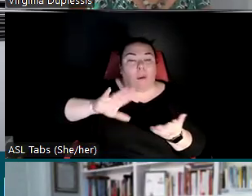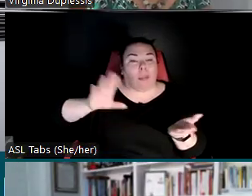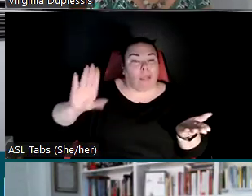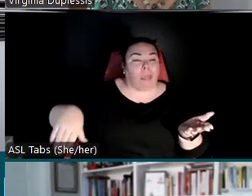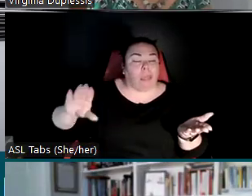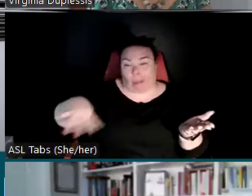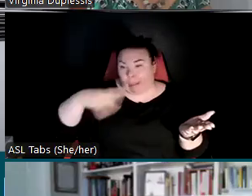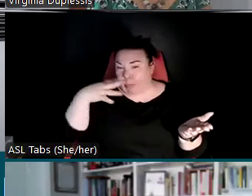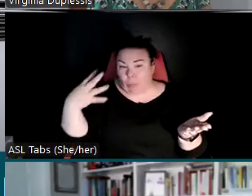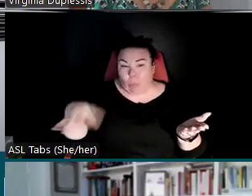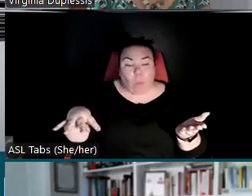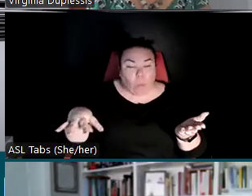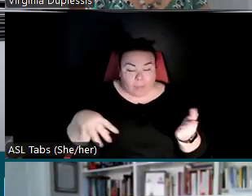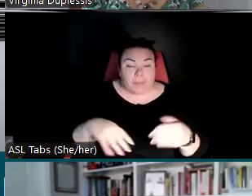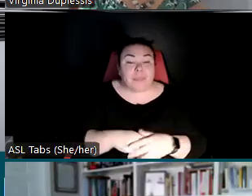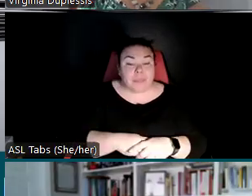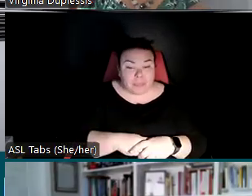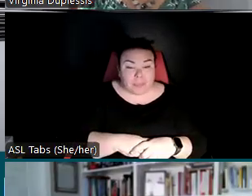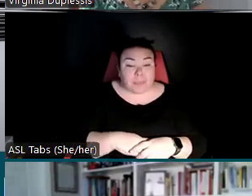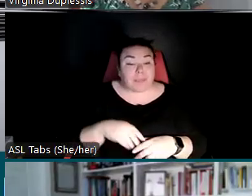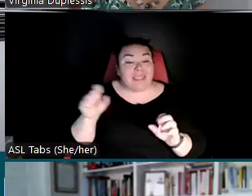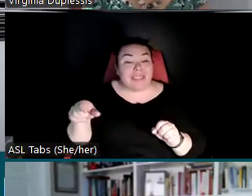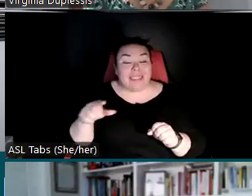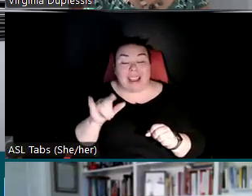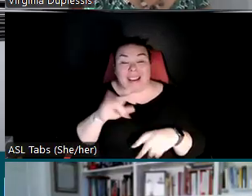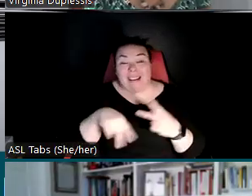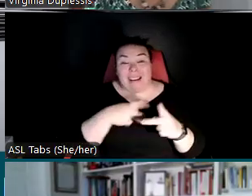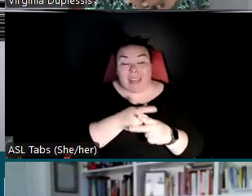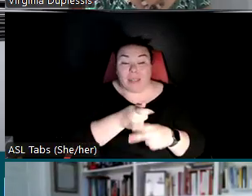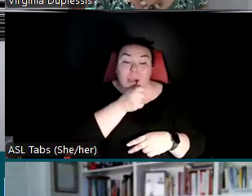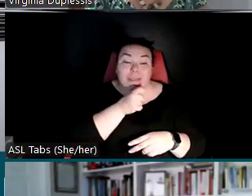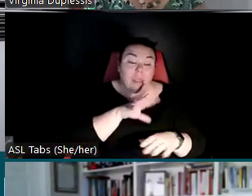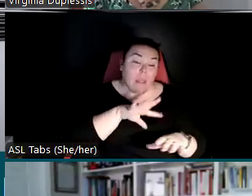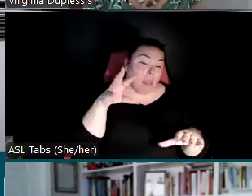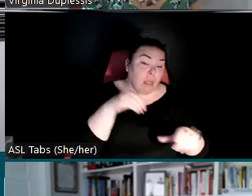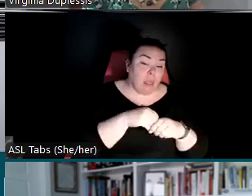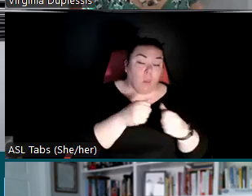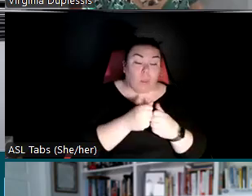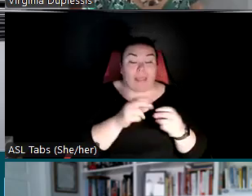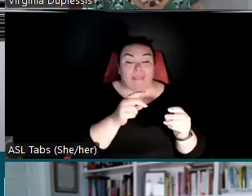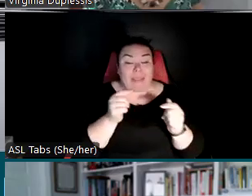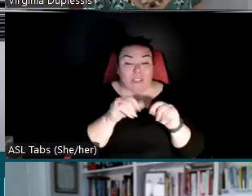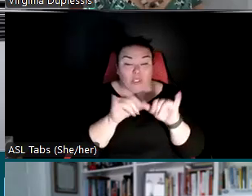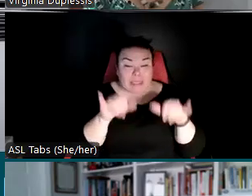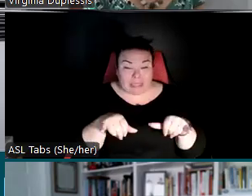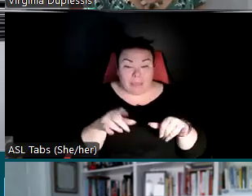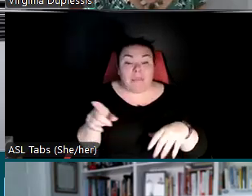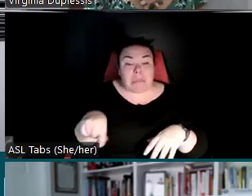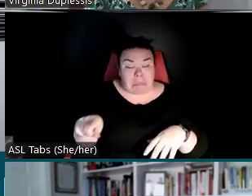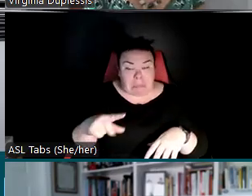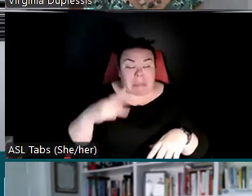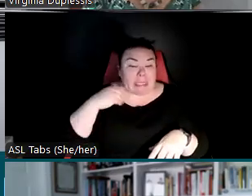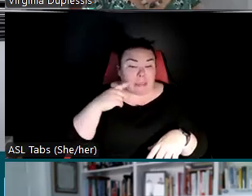into disaster systems, they face higher food insecurity, housing instability, and financial